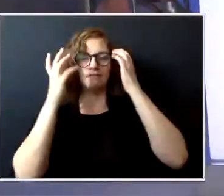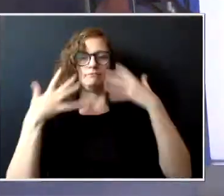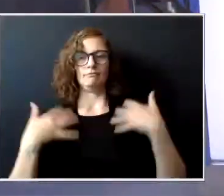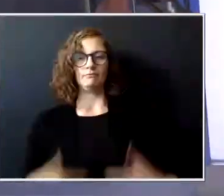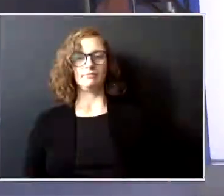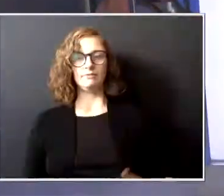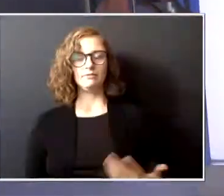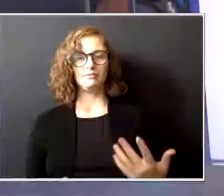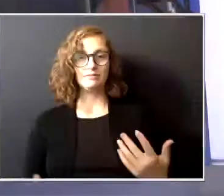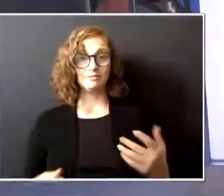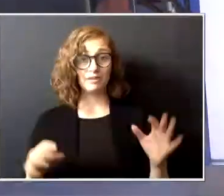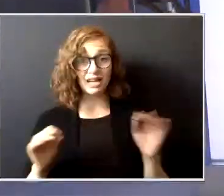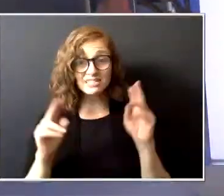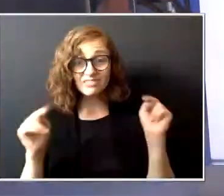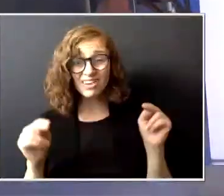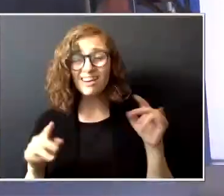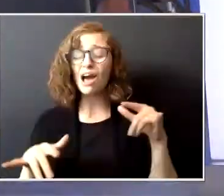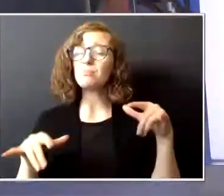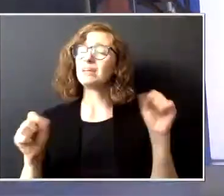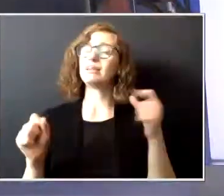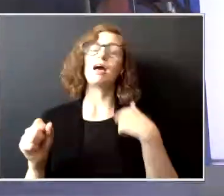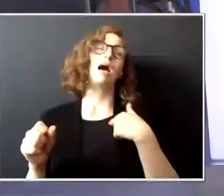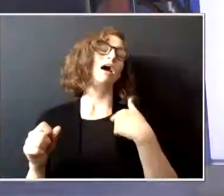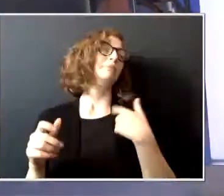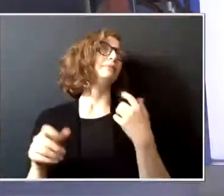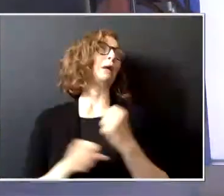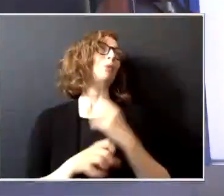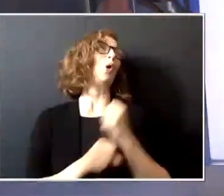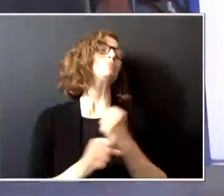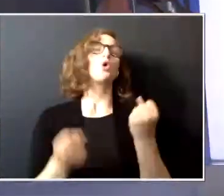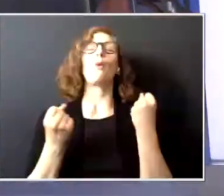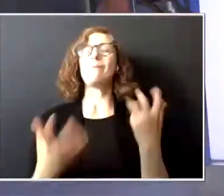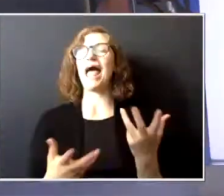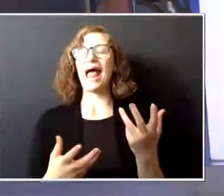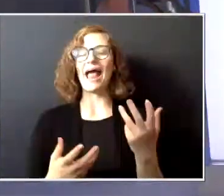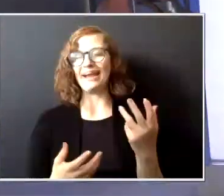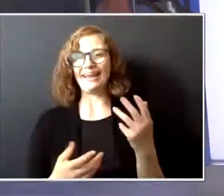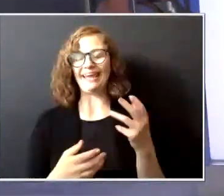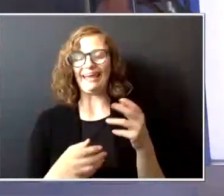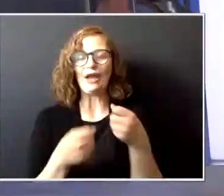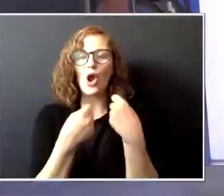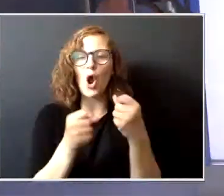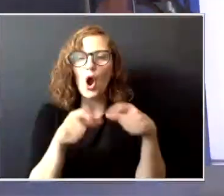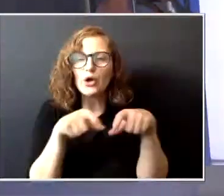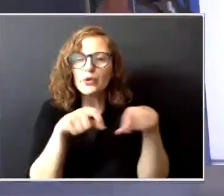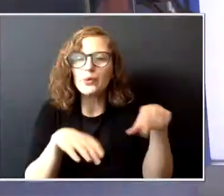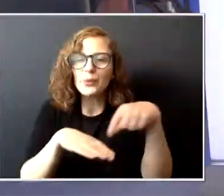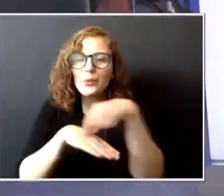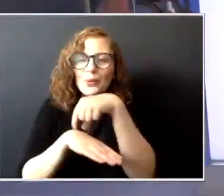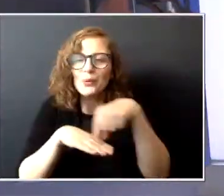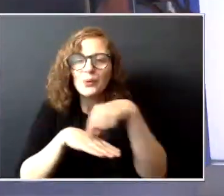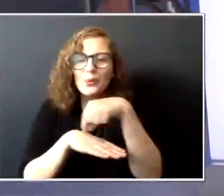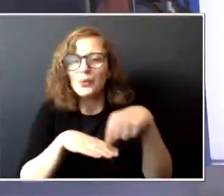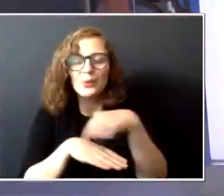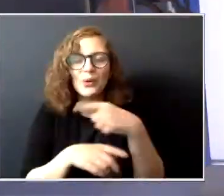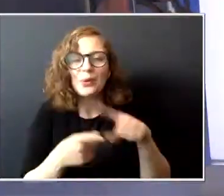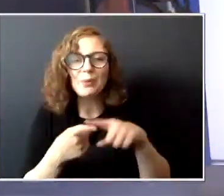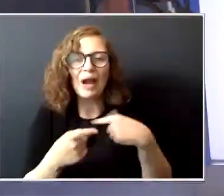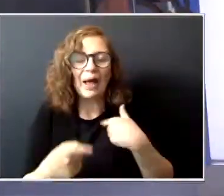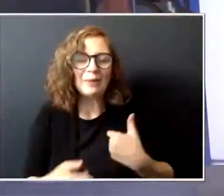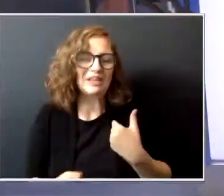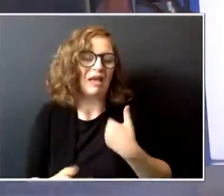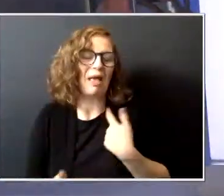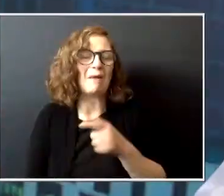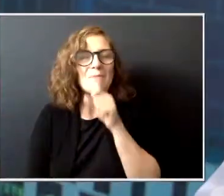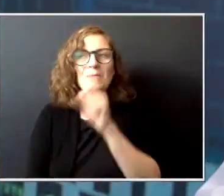many matchbox cars I blew up in my sandbox when I was a kid. I did. I mean, I was all into the little firecrackers and things like that. As I got older, a